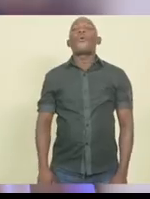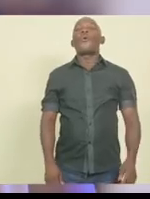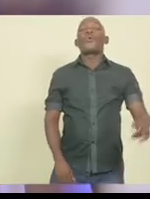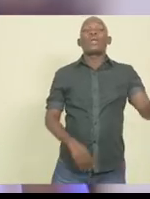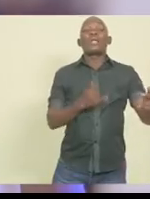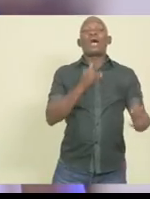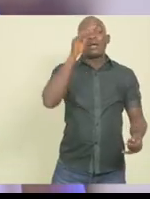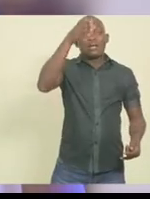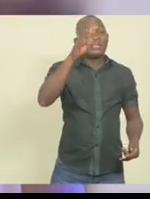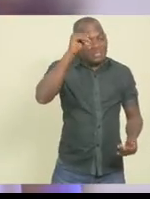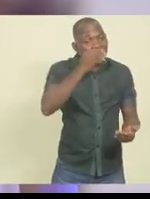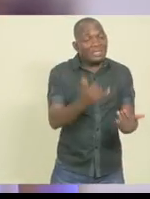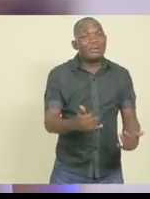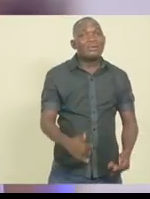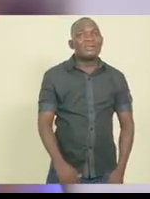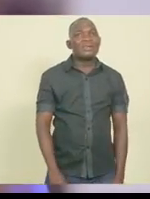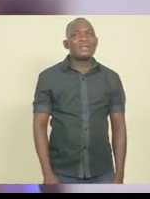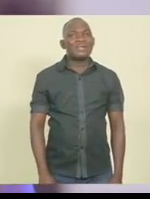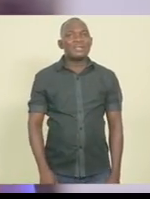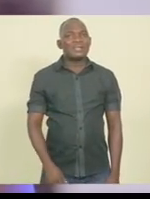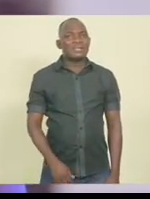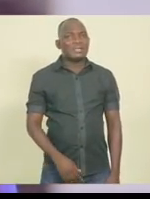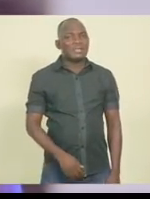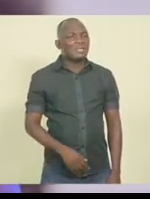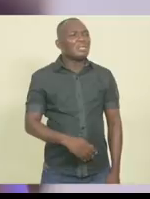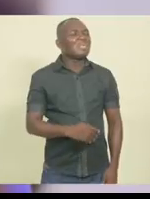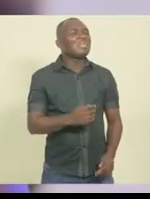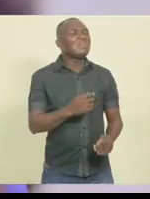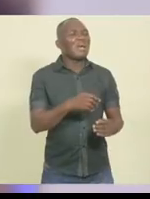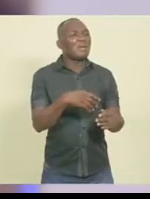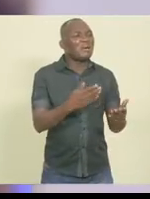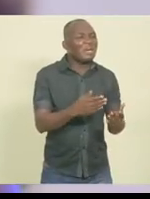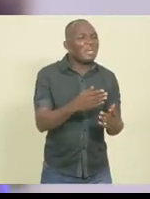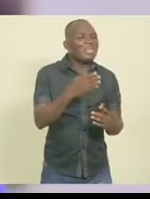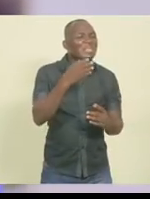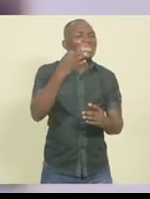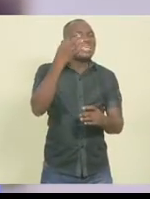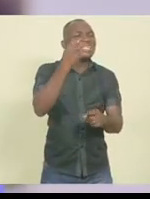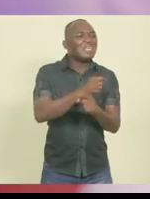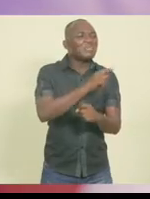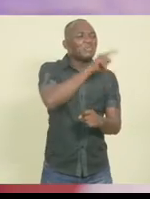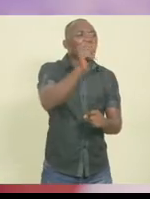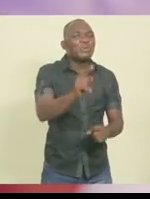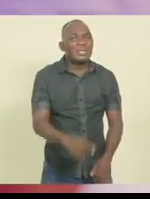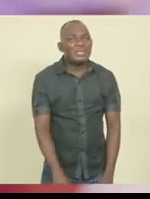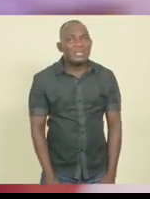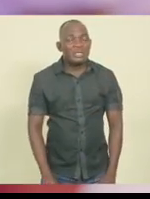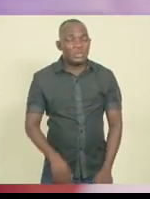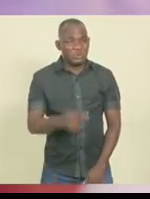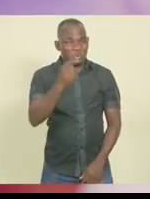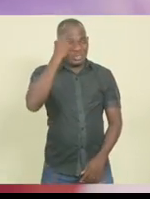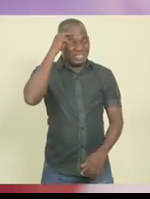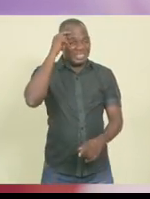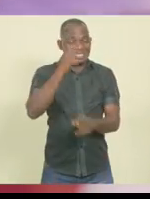your grandchild. Where have you been for the last 9 years of his life? So you think you can